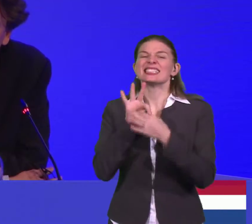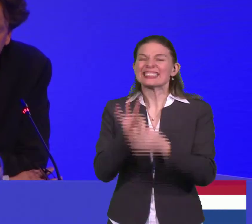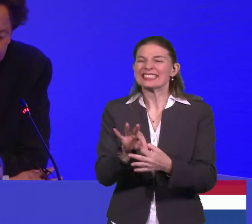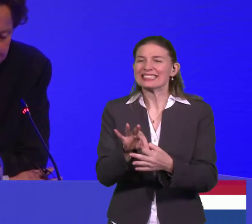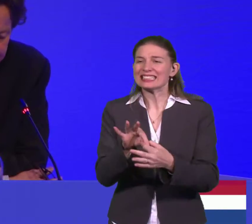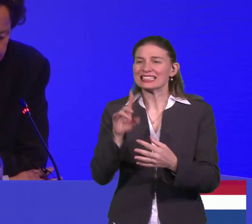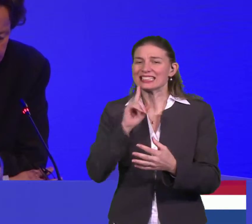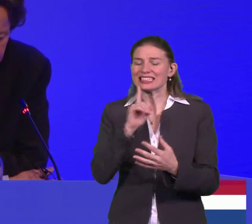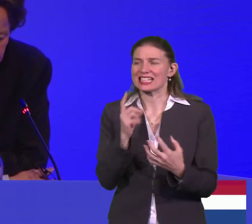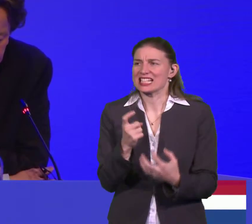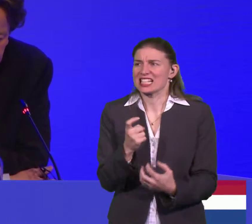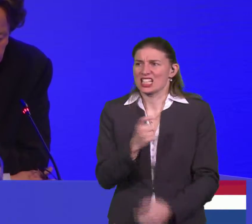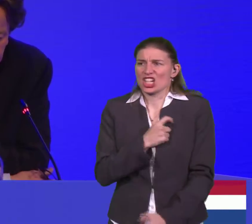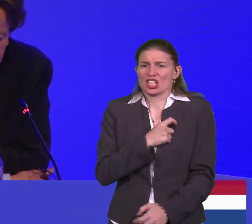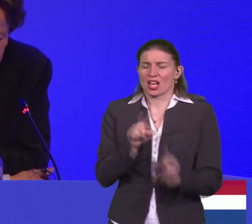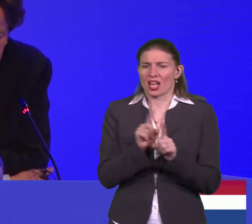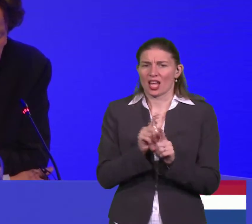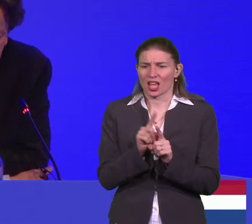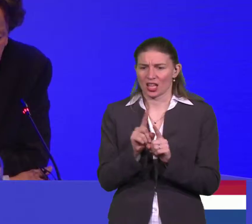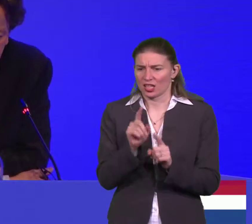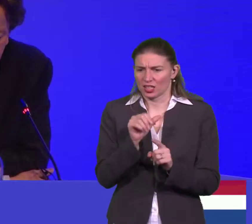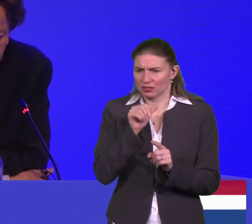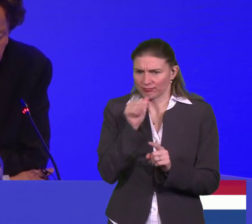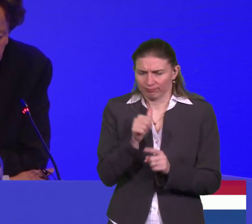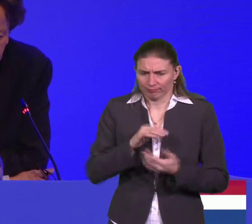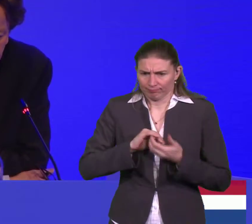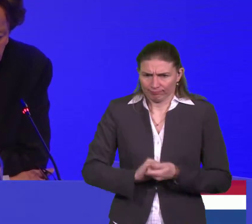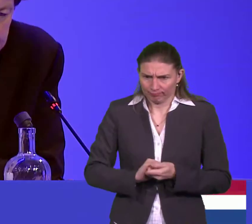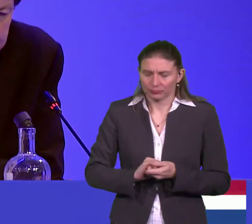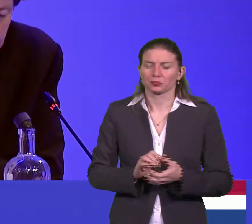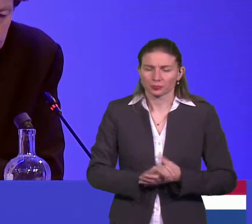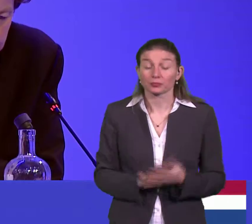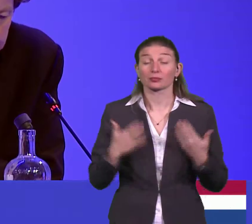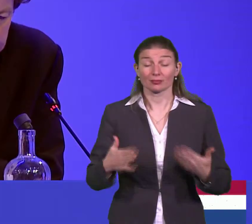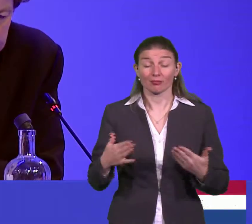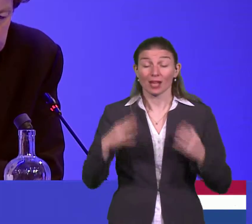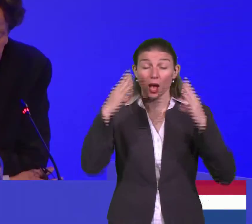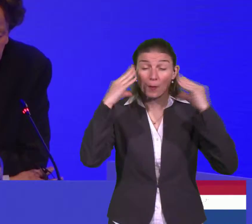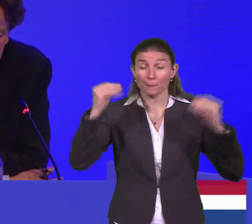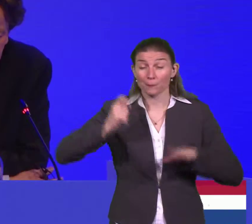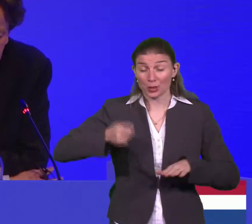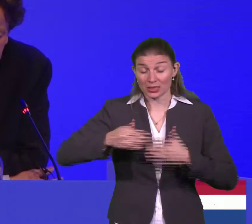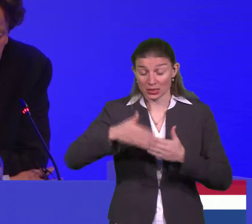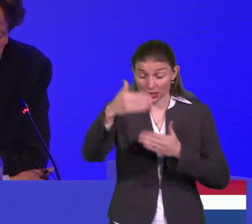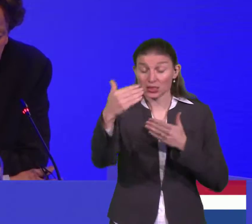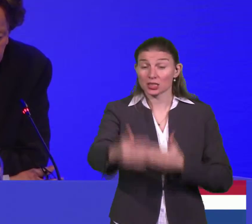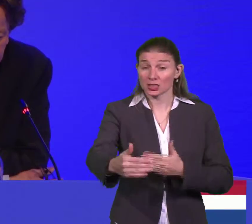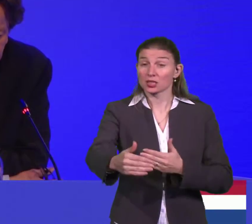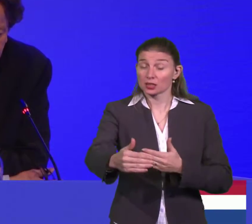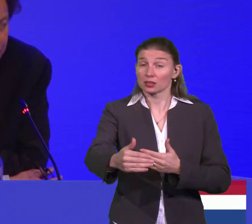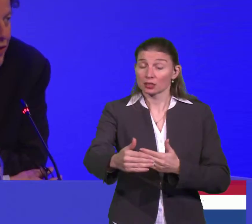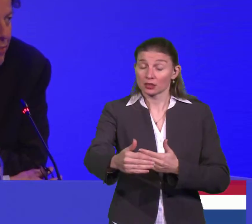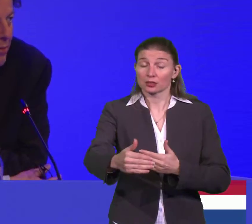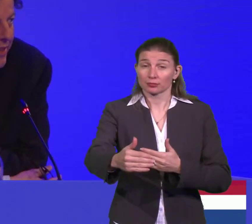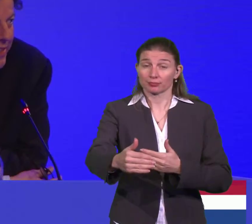terror and insecurity. I think the key at the stage where we're right now in the Presidency on all of this is,